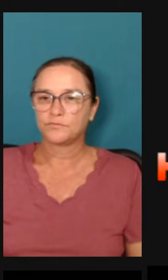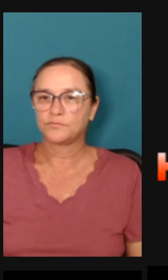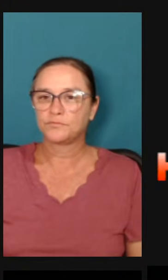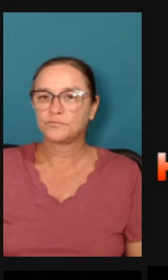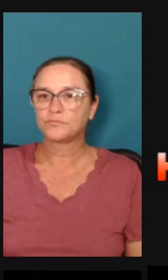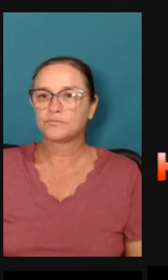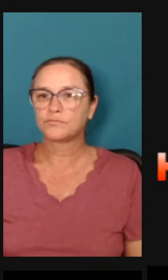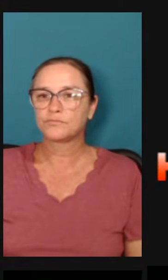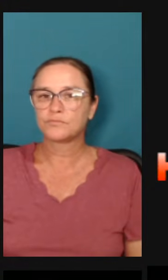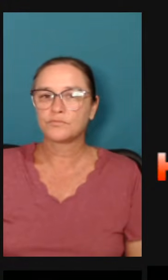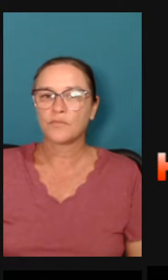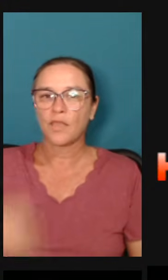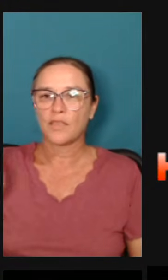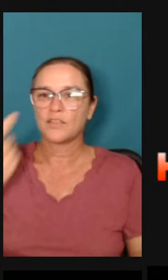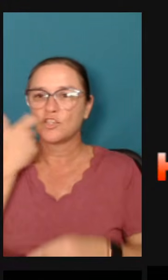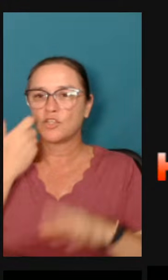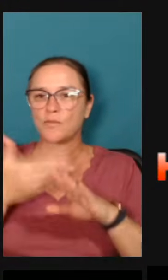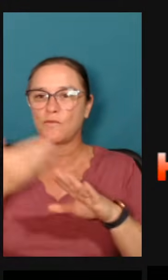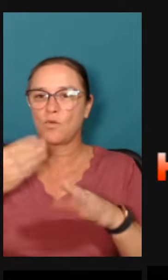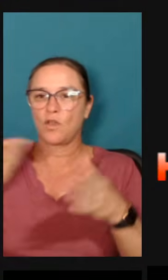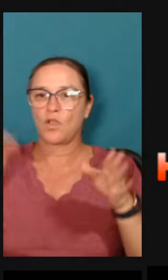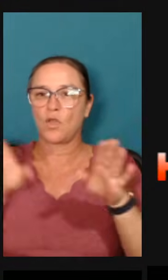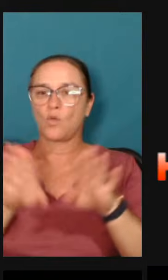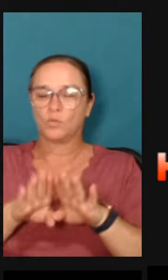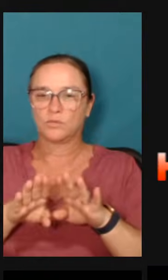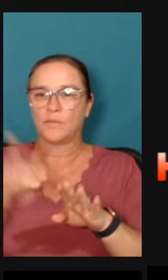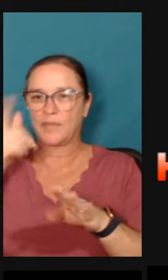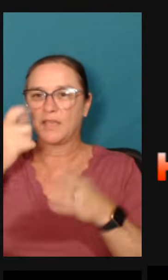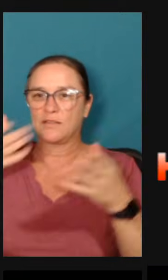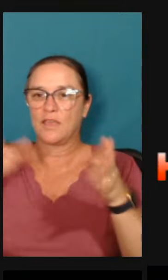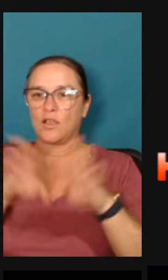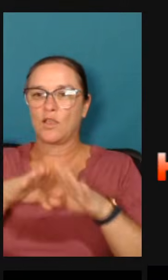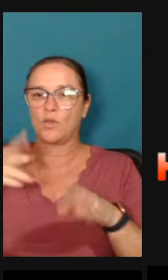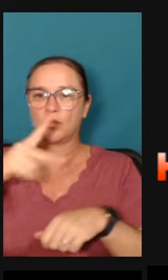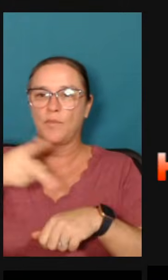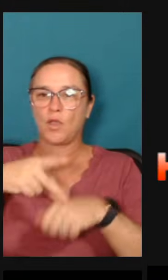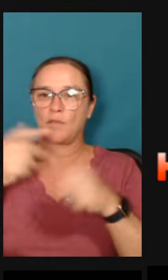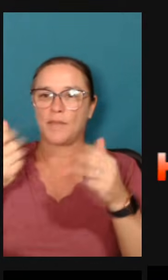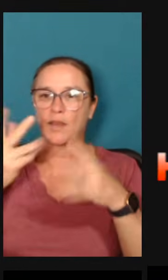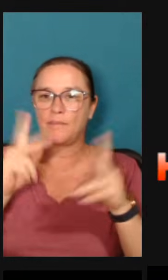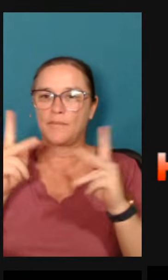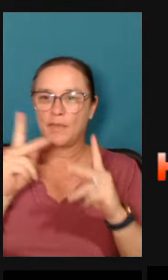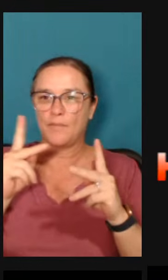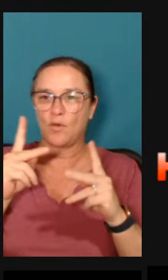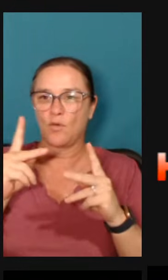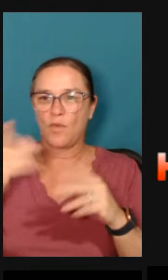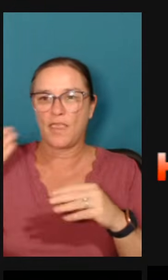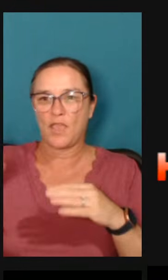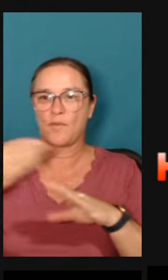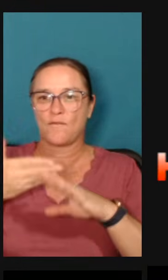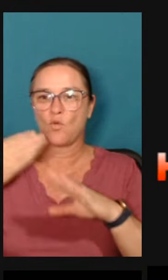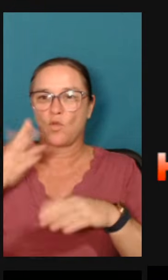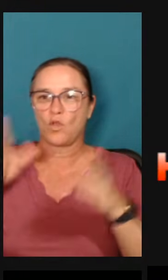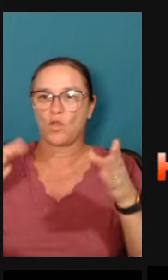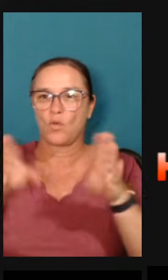And this is just before it closed again, because they did close the park. A lot of people were in there though before it did close.